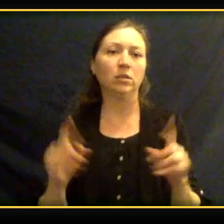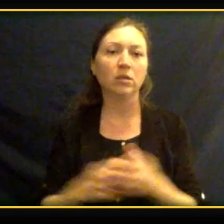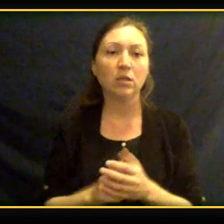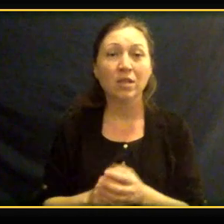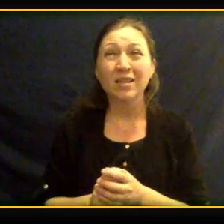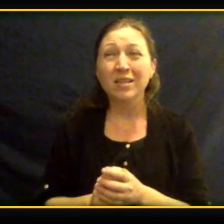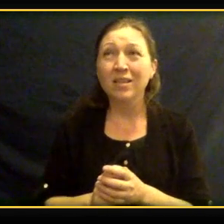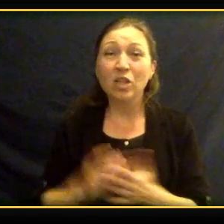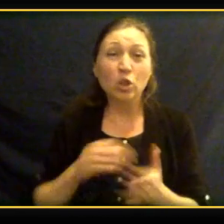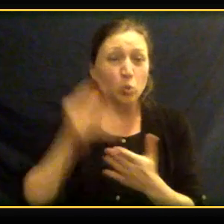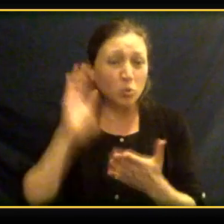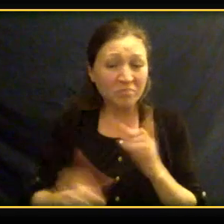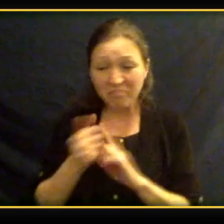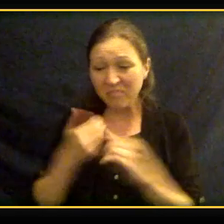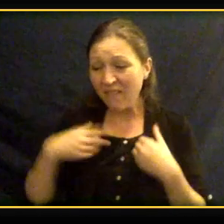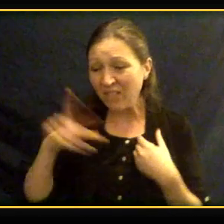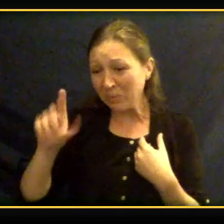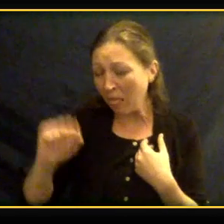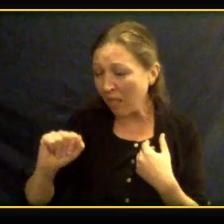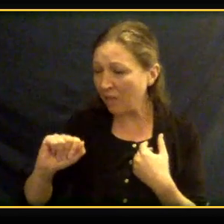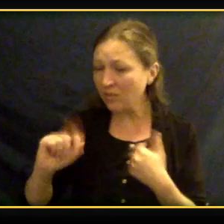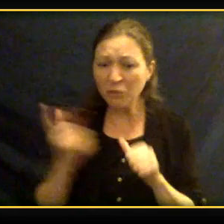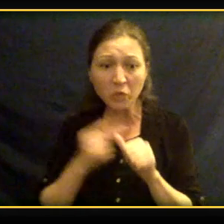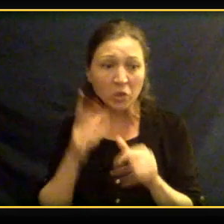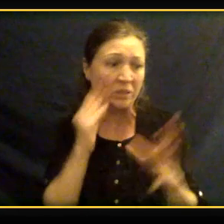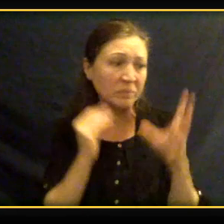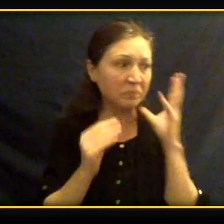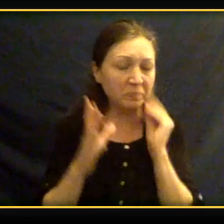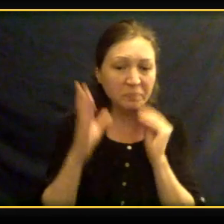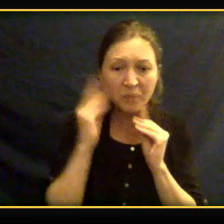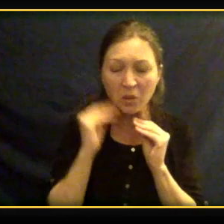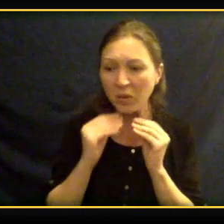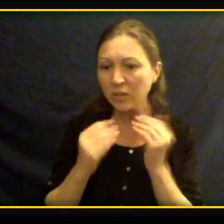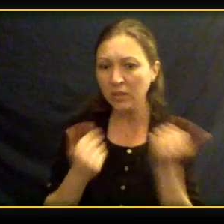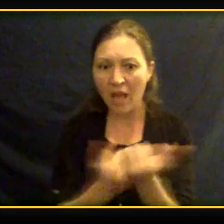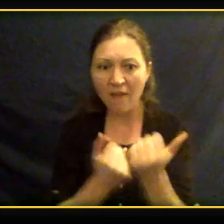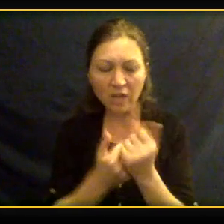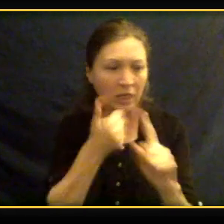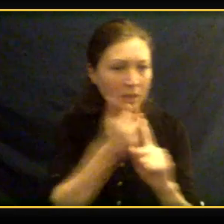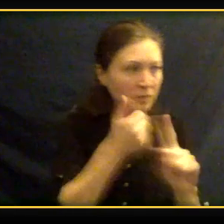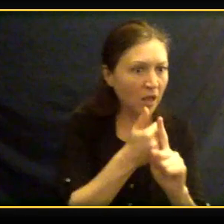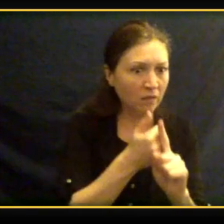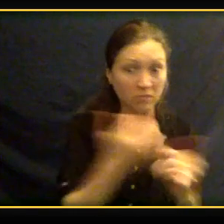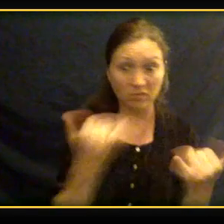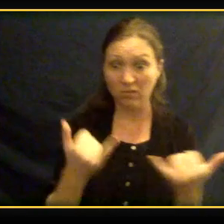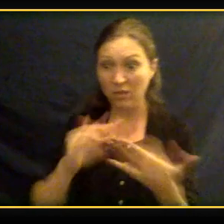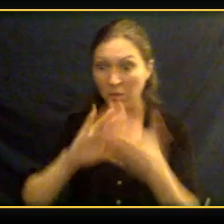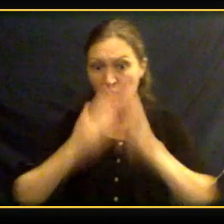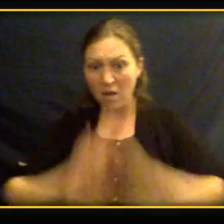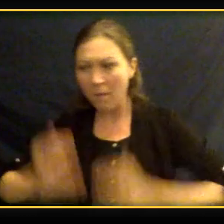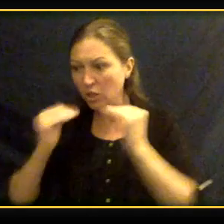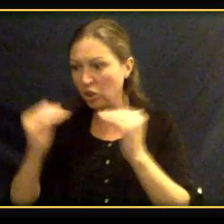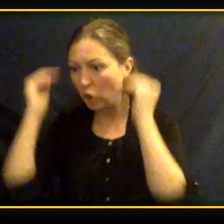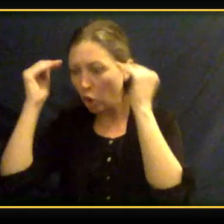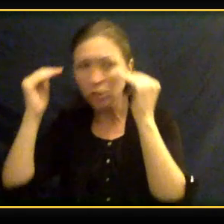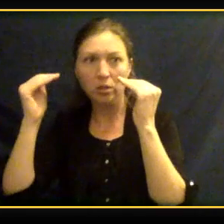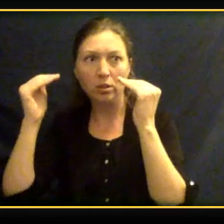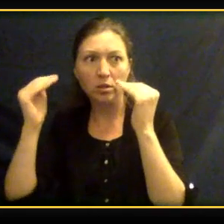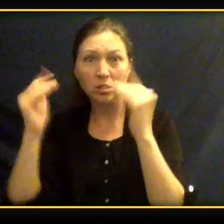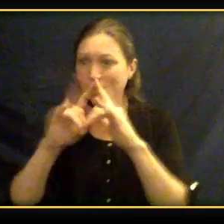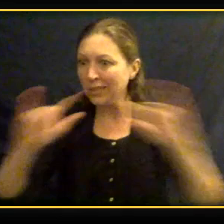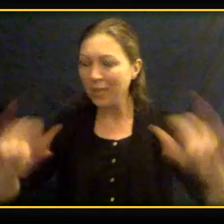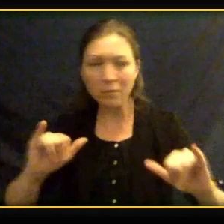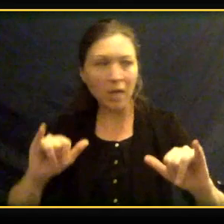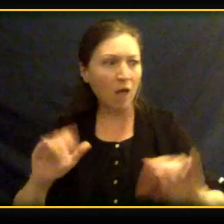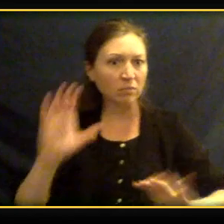their first time advocating for themselves as an adult while navigating an unknown and